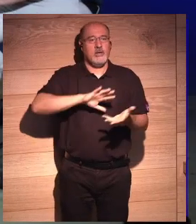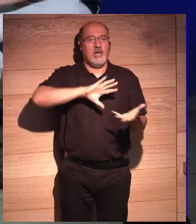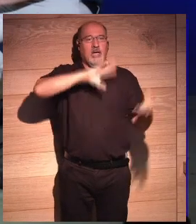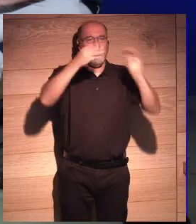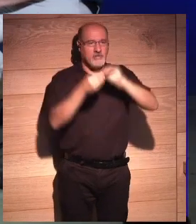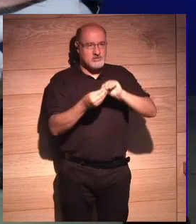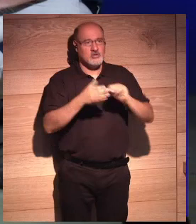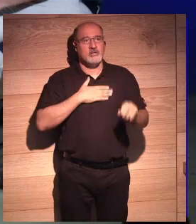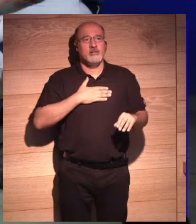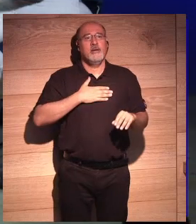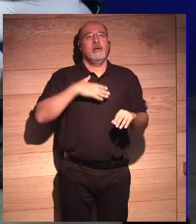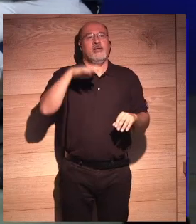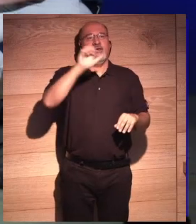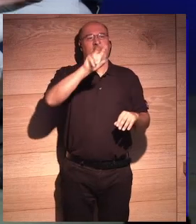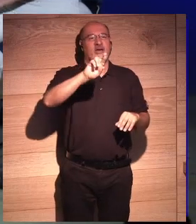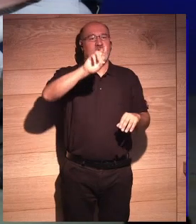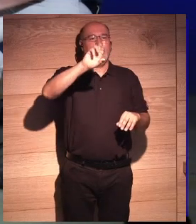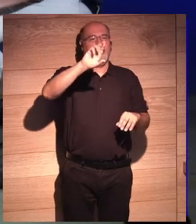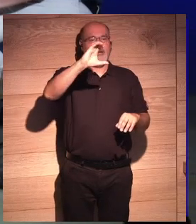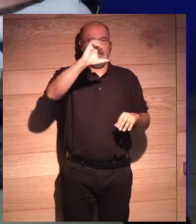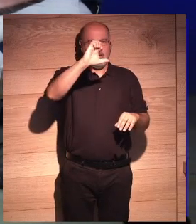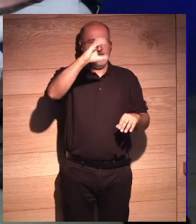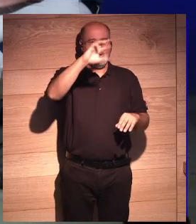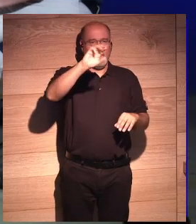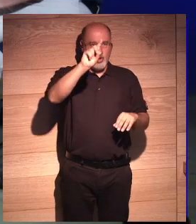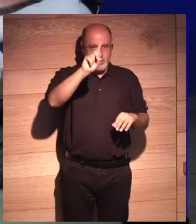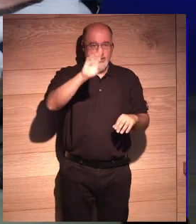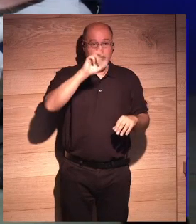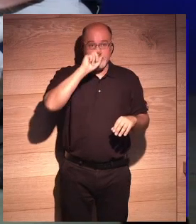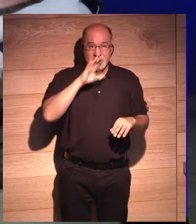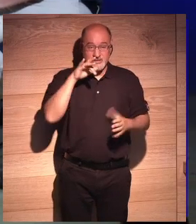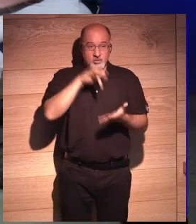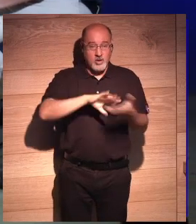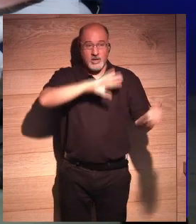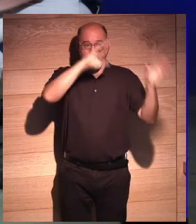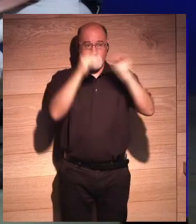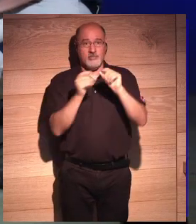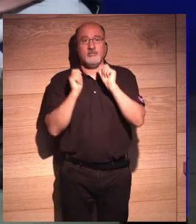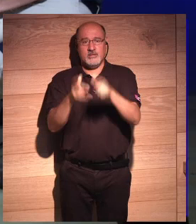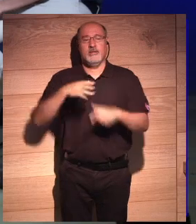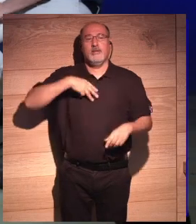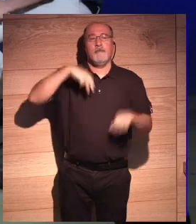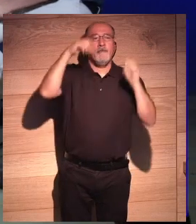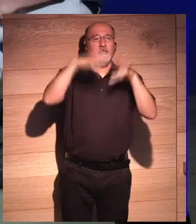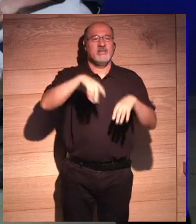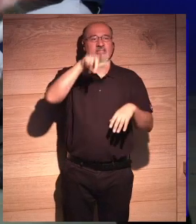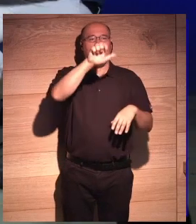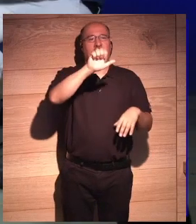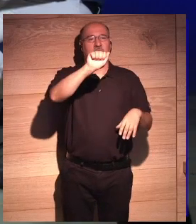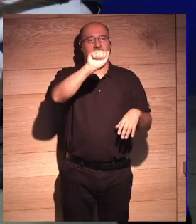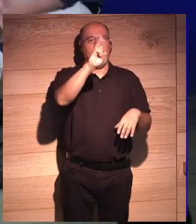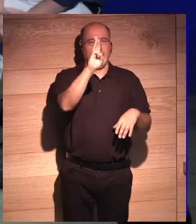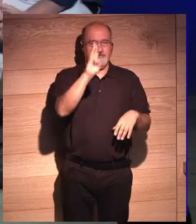After that, we launched an R core version, and this year we have launched another version for Magic Leap.